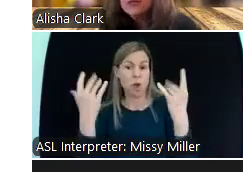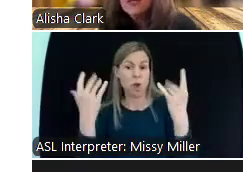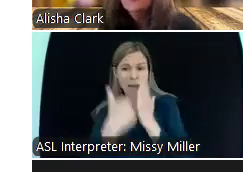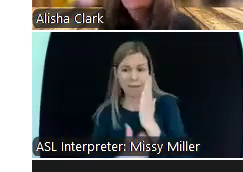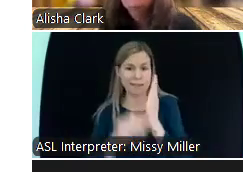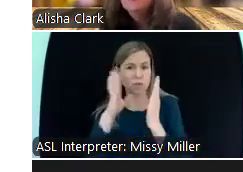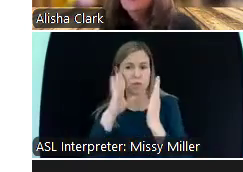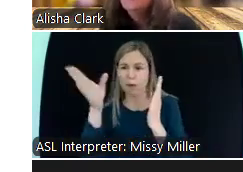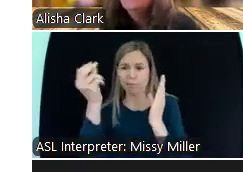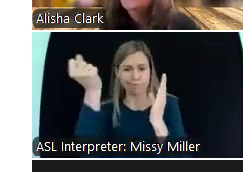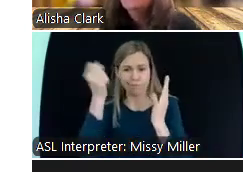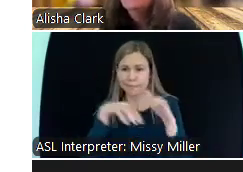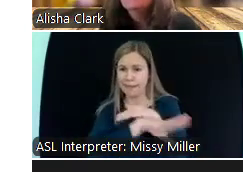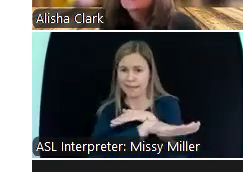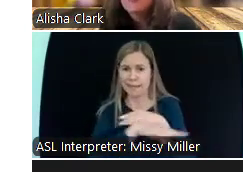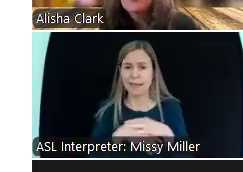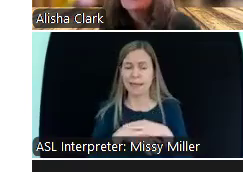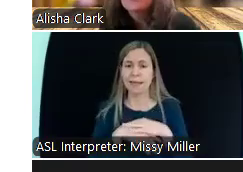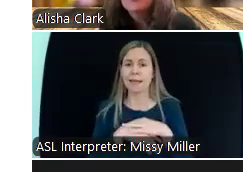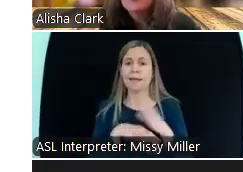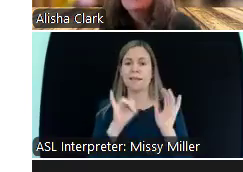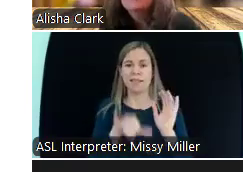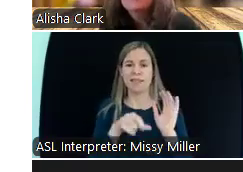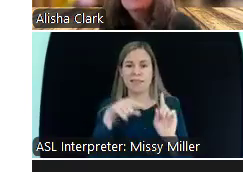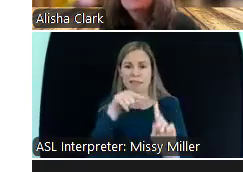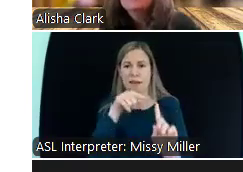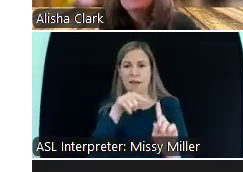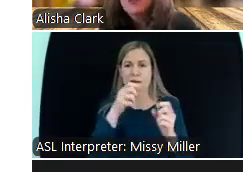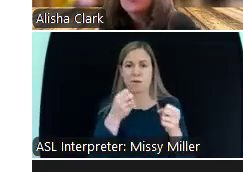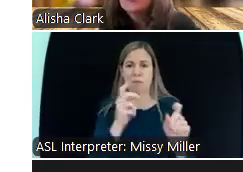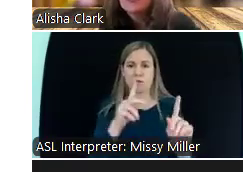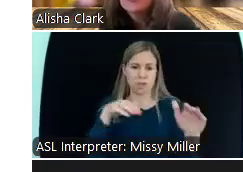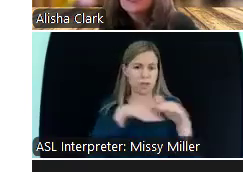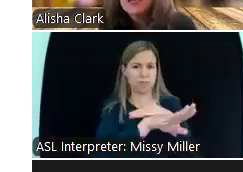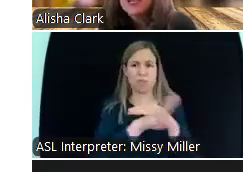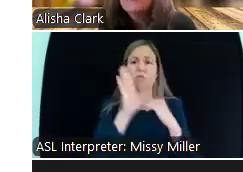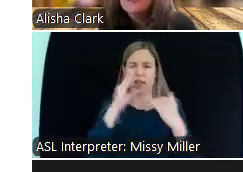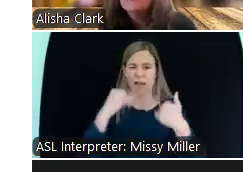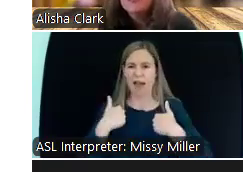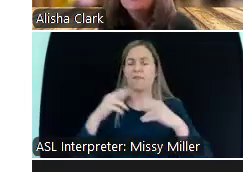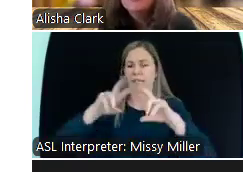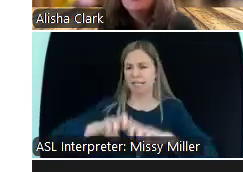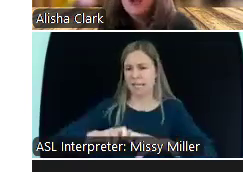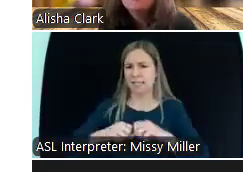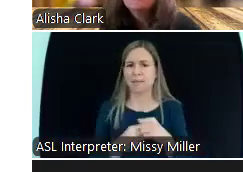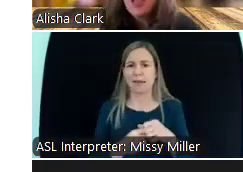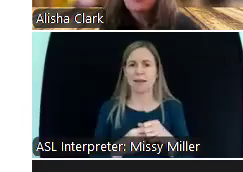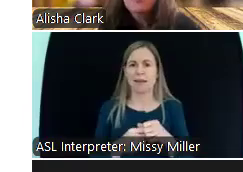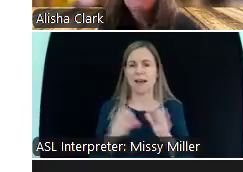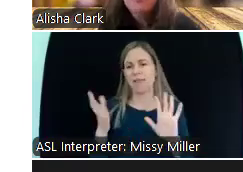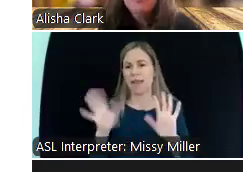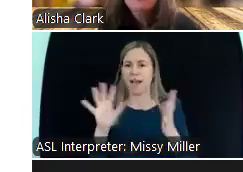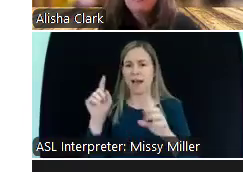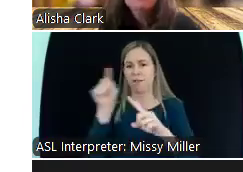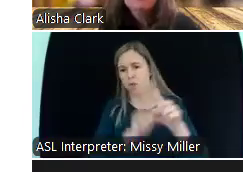slot. And then the slot, you'll have your assessment done. And then the piece kind of wraps back